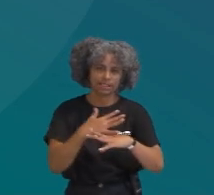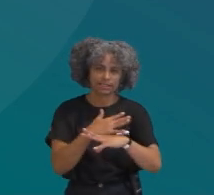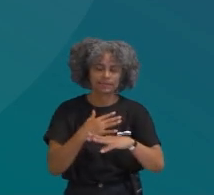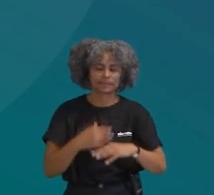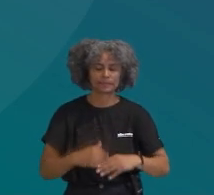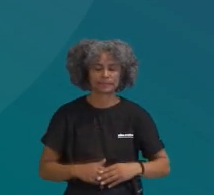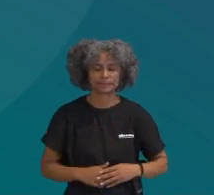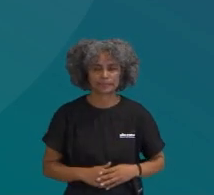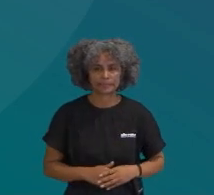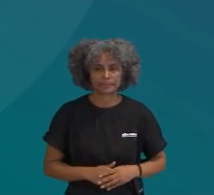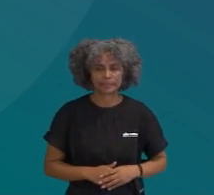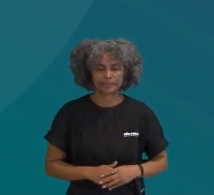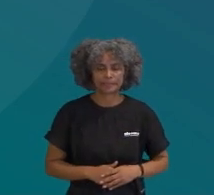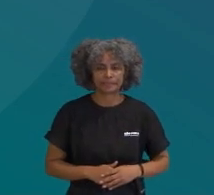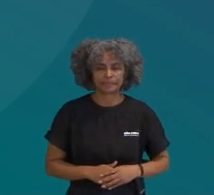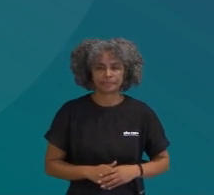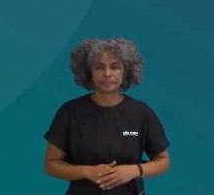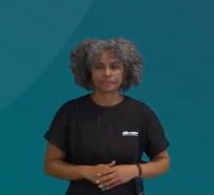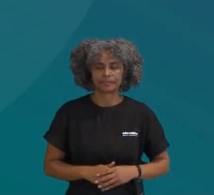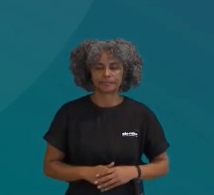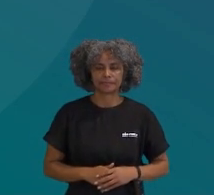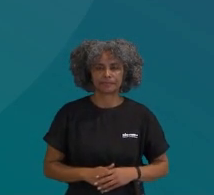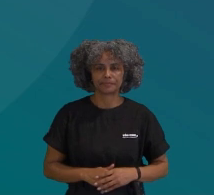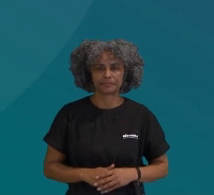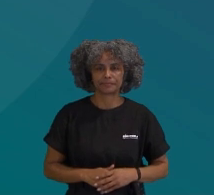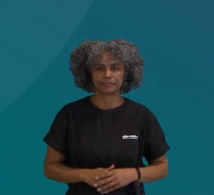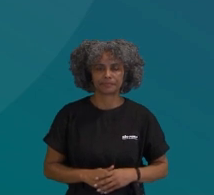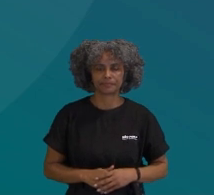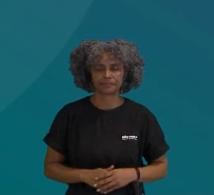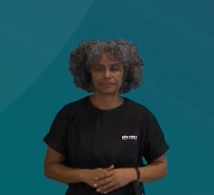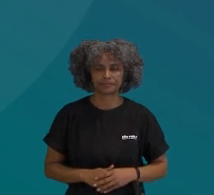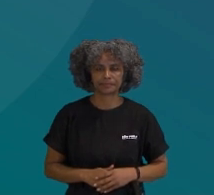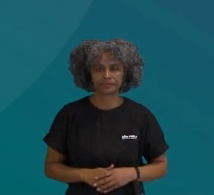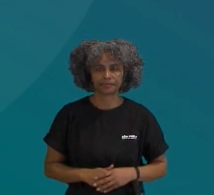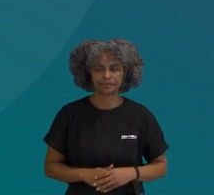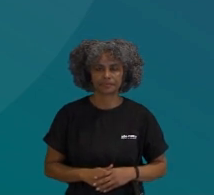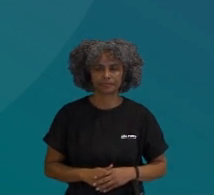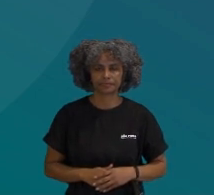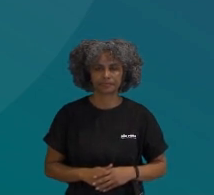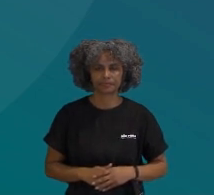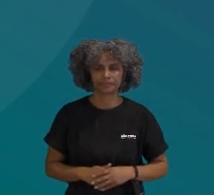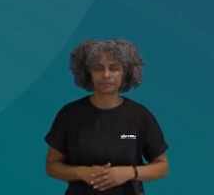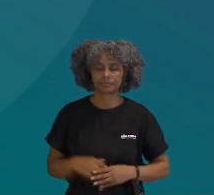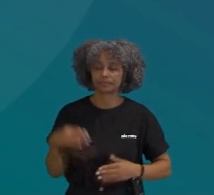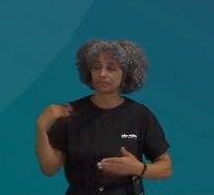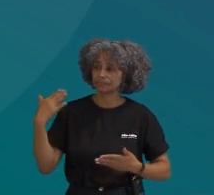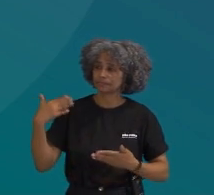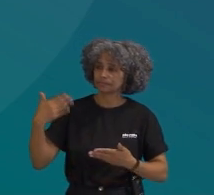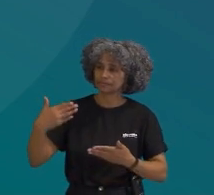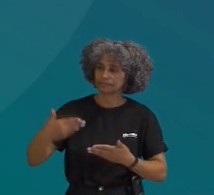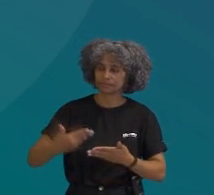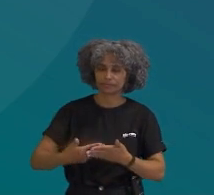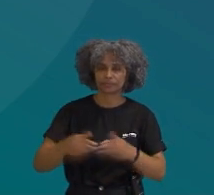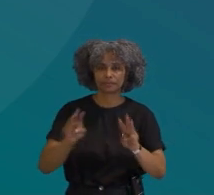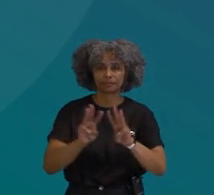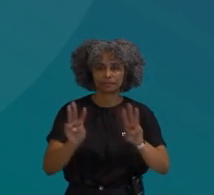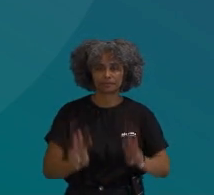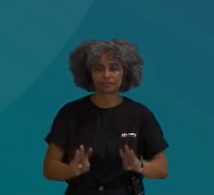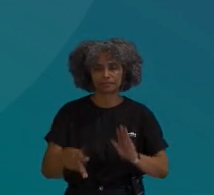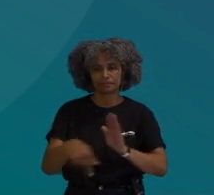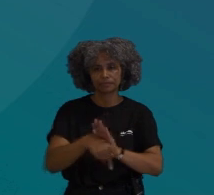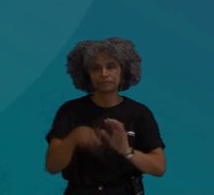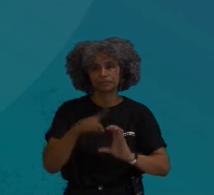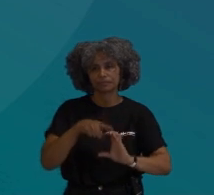Through a recent agreement with the National Museum of Science, the material is verified